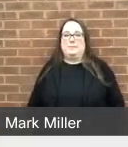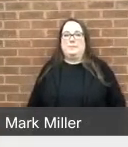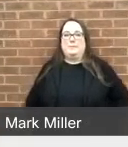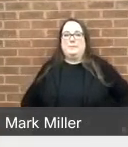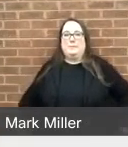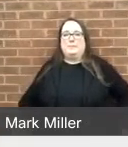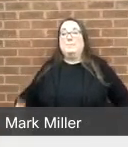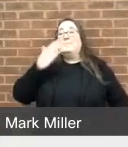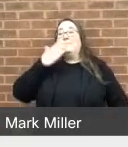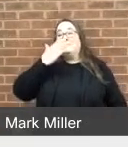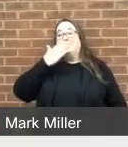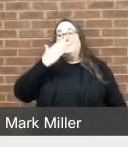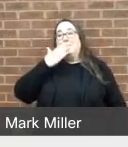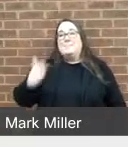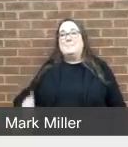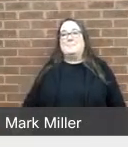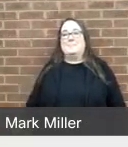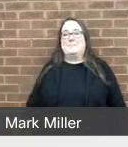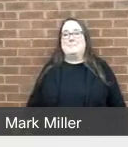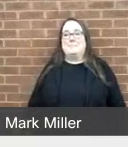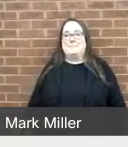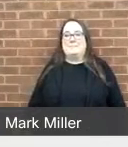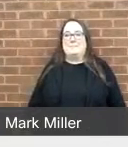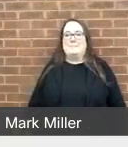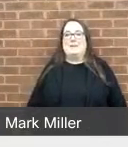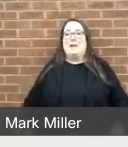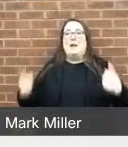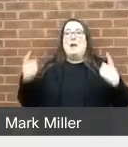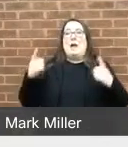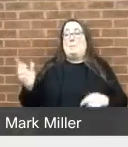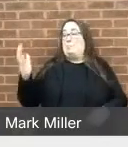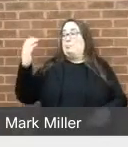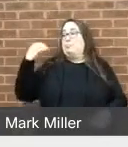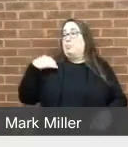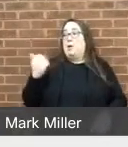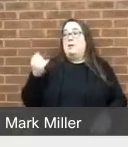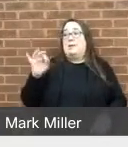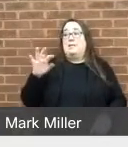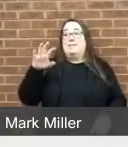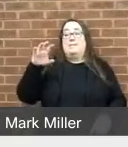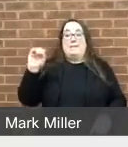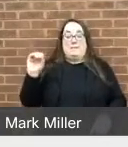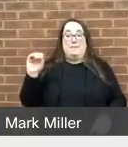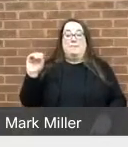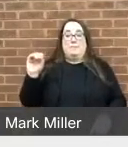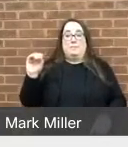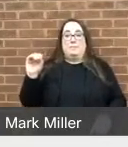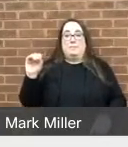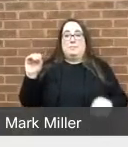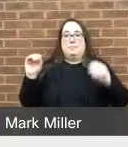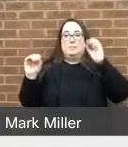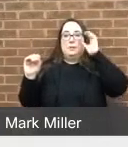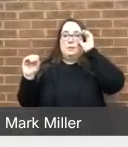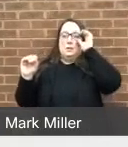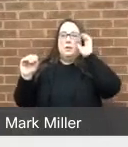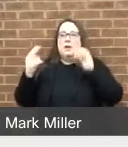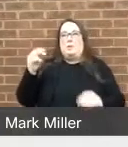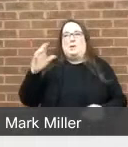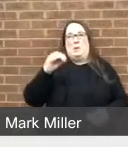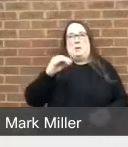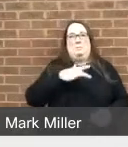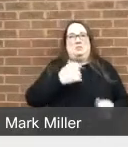Angela. In 1950, Howard County was primarily a rural farming community of